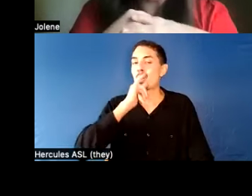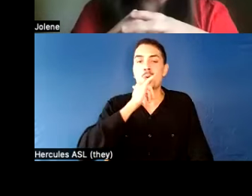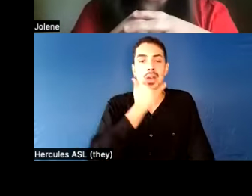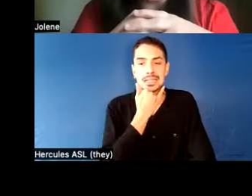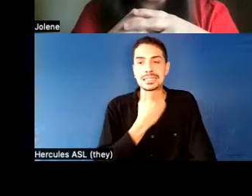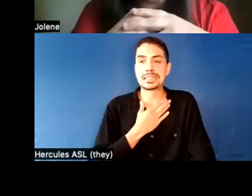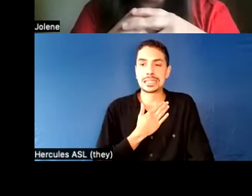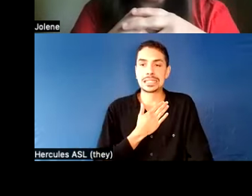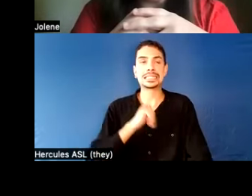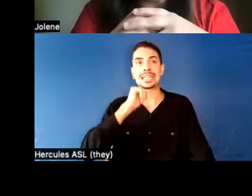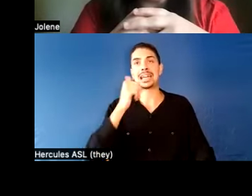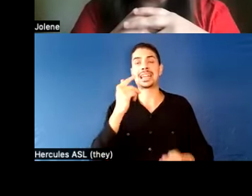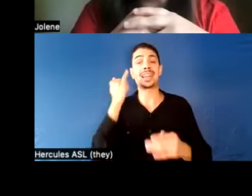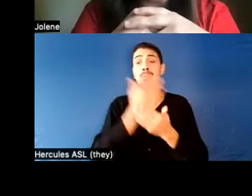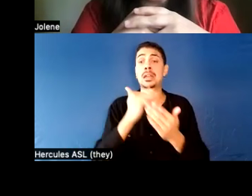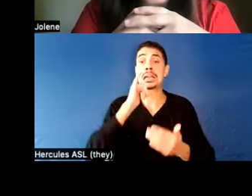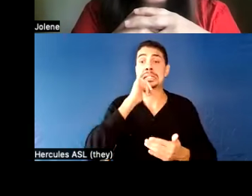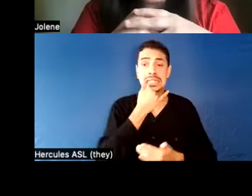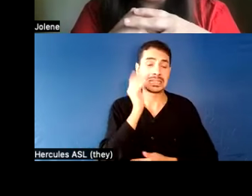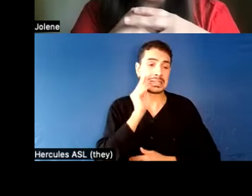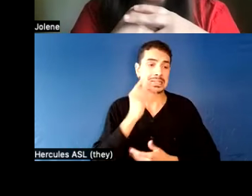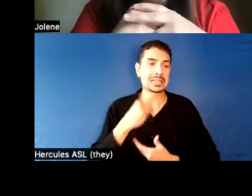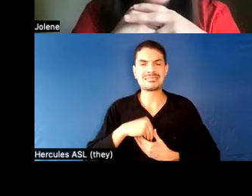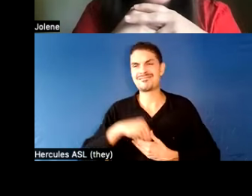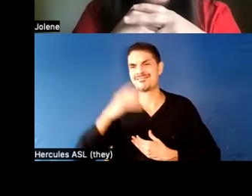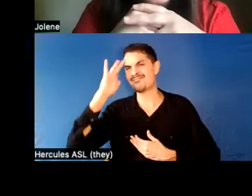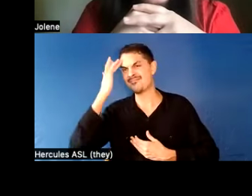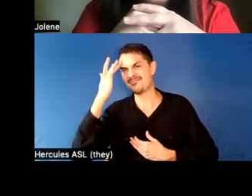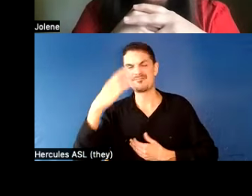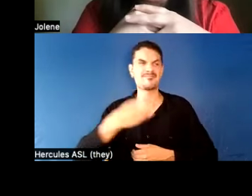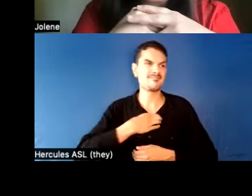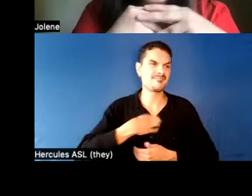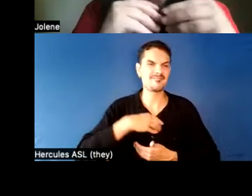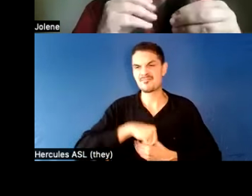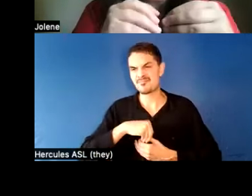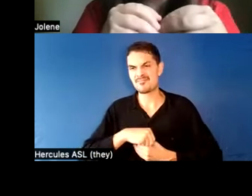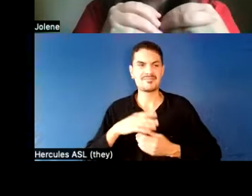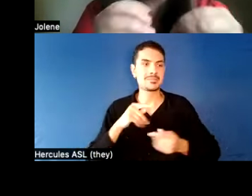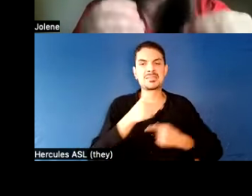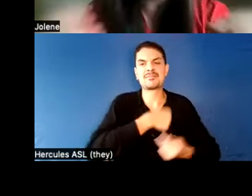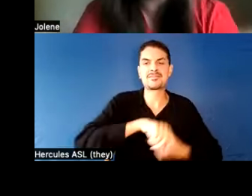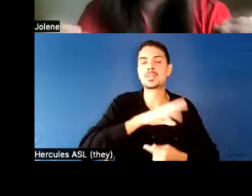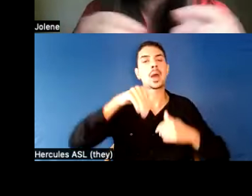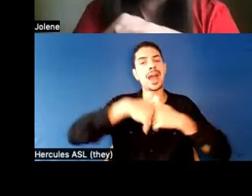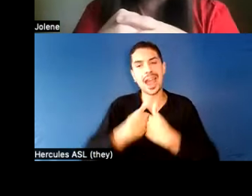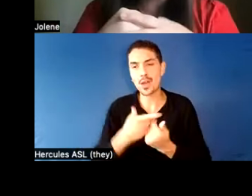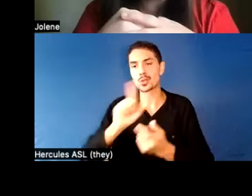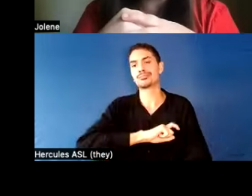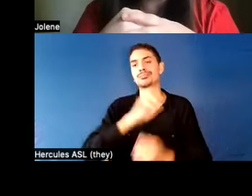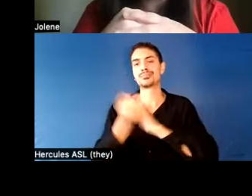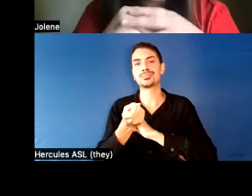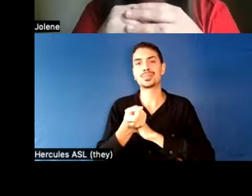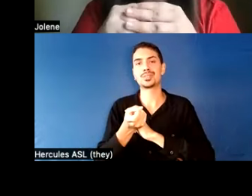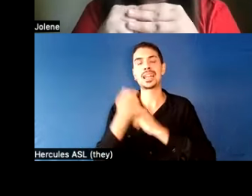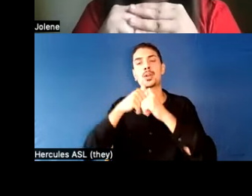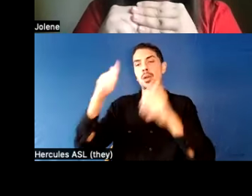around internally and, you know, getting annoyed or making complaints internally about things. Like, how do you actually create change? How do you bring forward